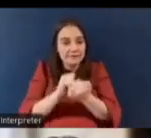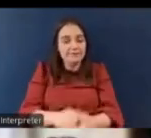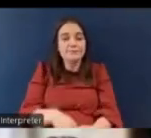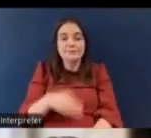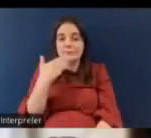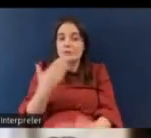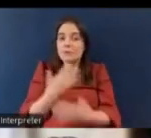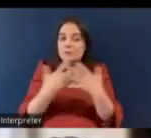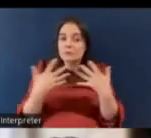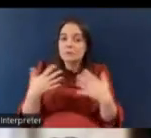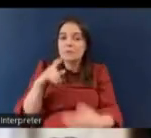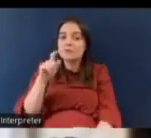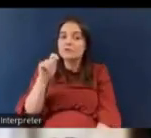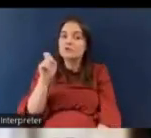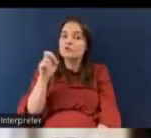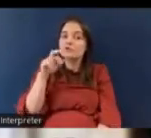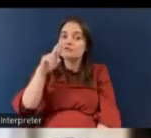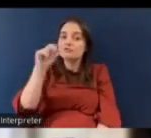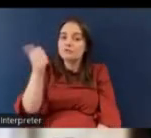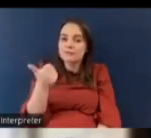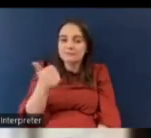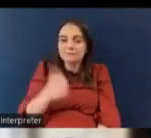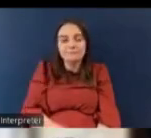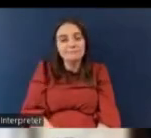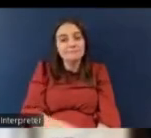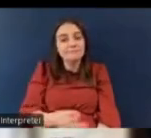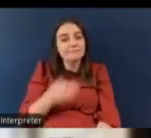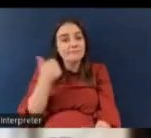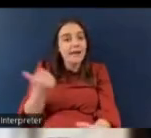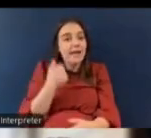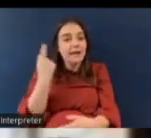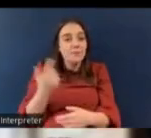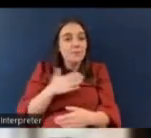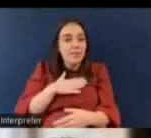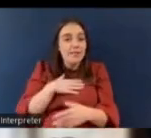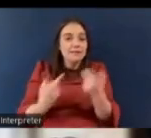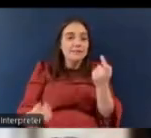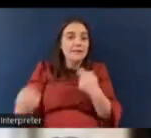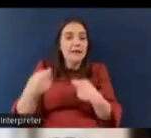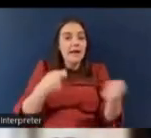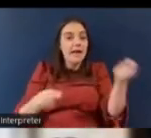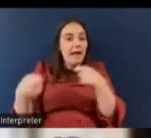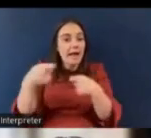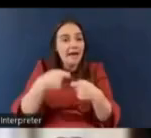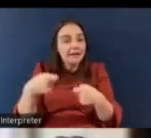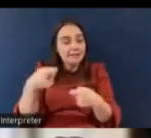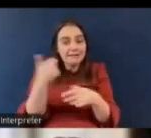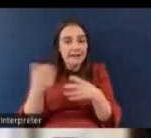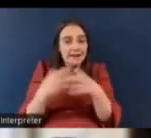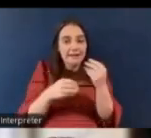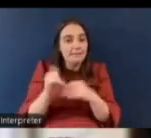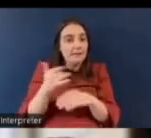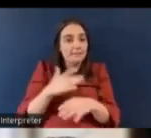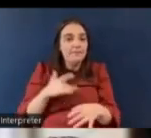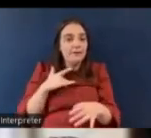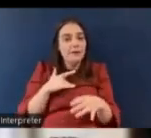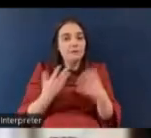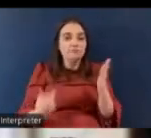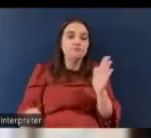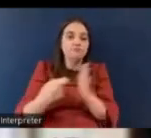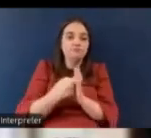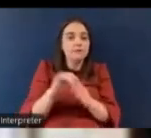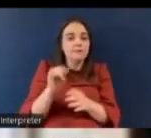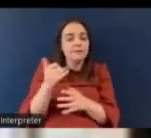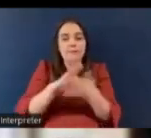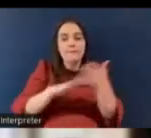Thanks very much, Teresa. Just if anybody wants to add anything else from their group that they feel like they might have